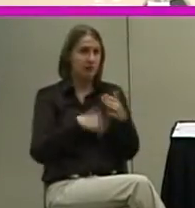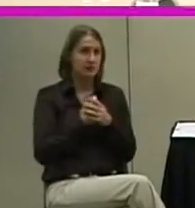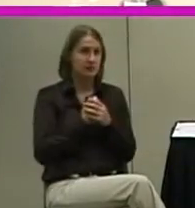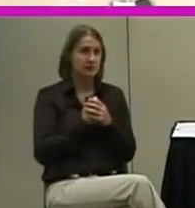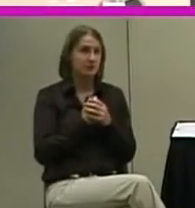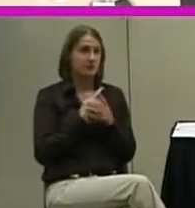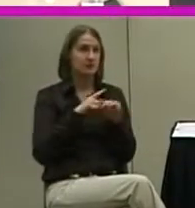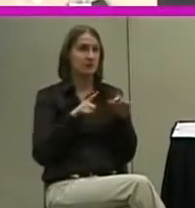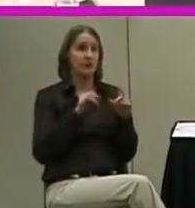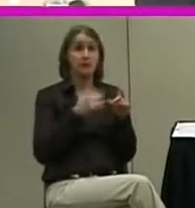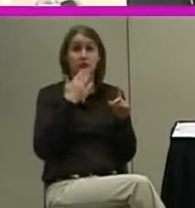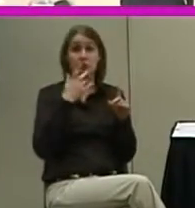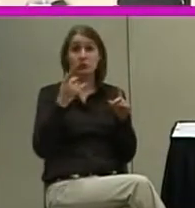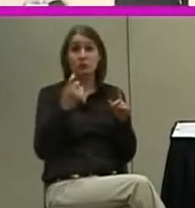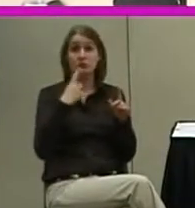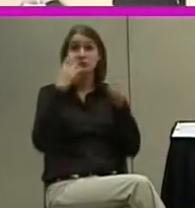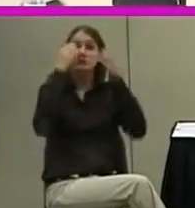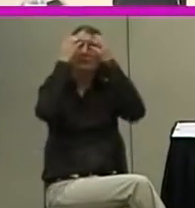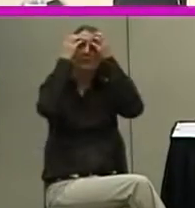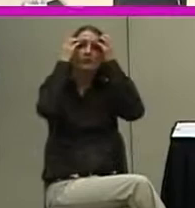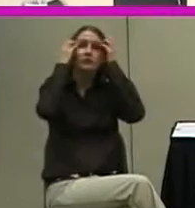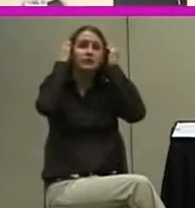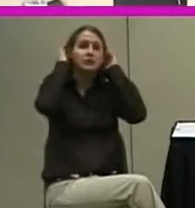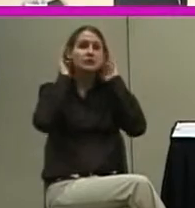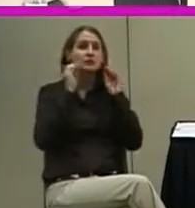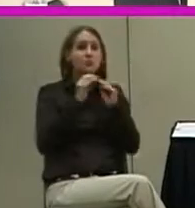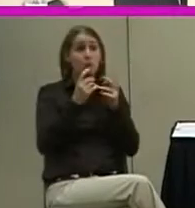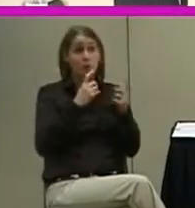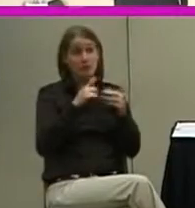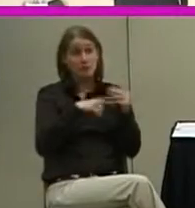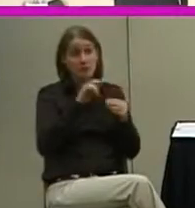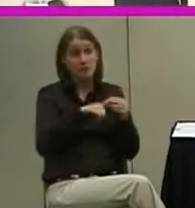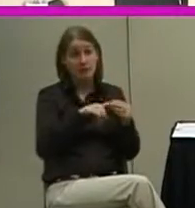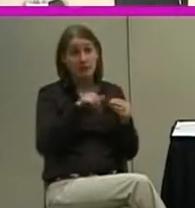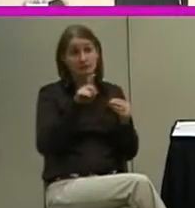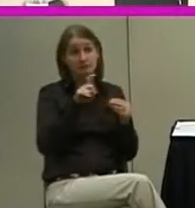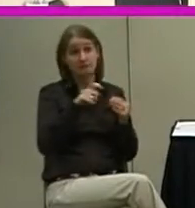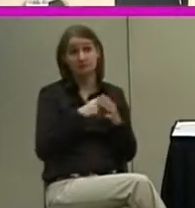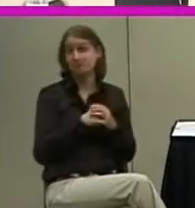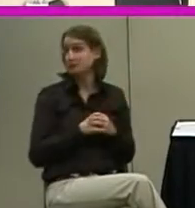a great question. Other questions about that?